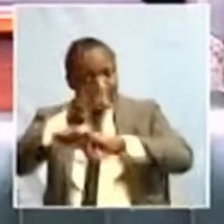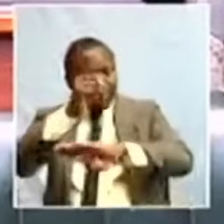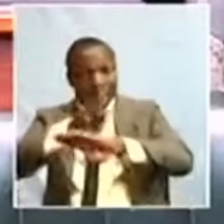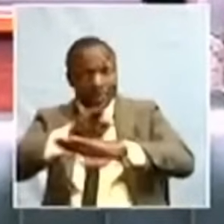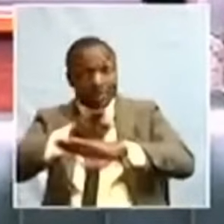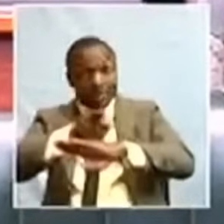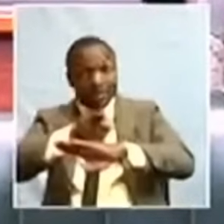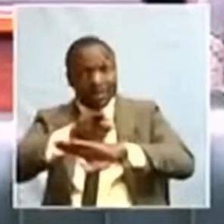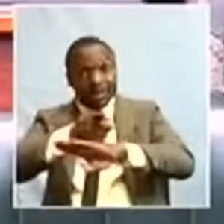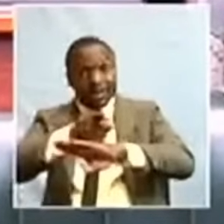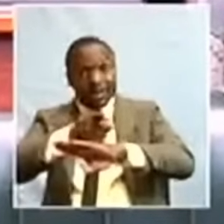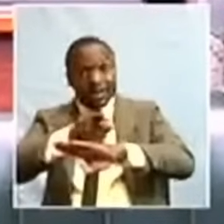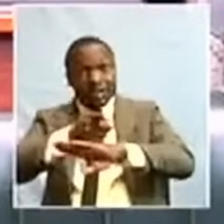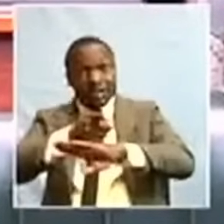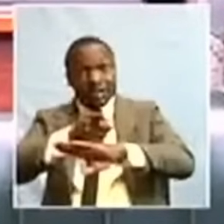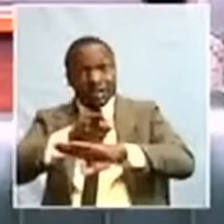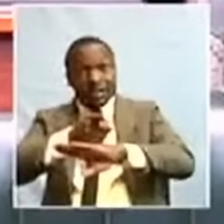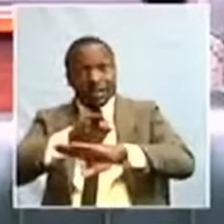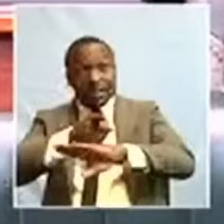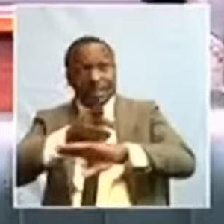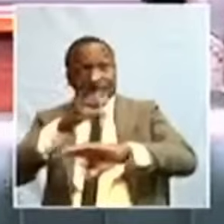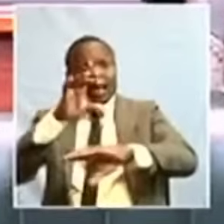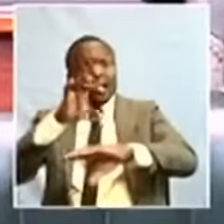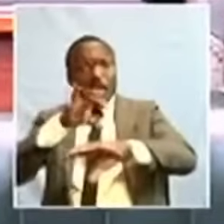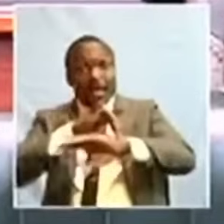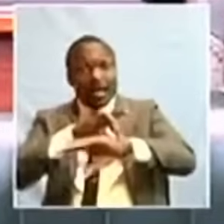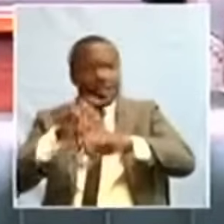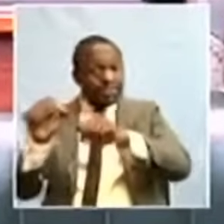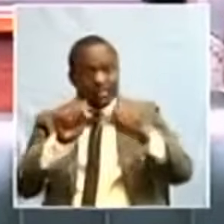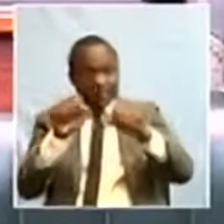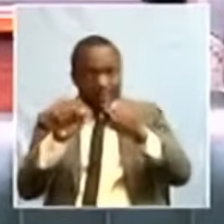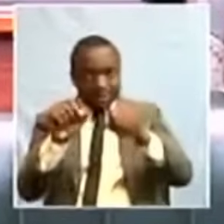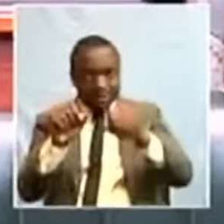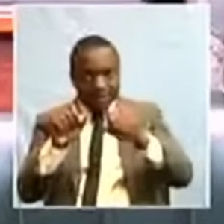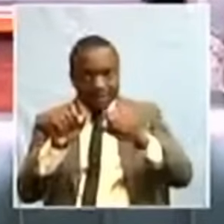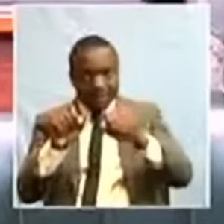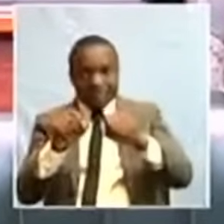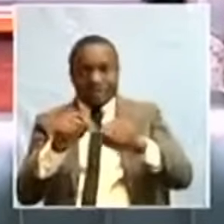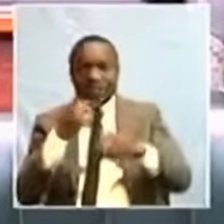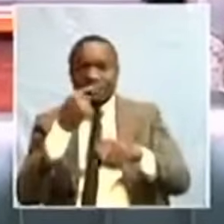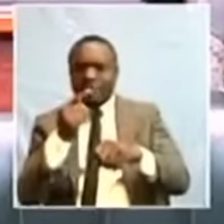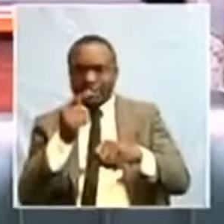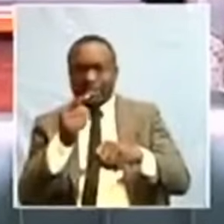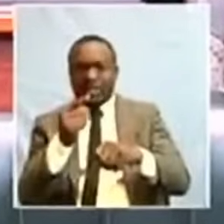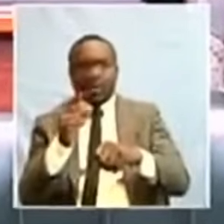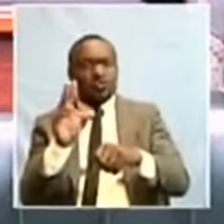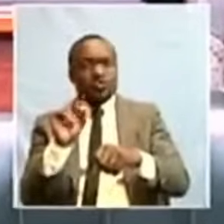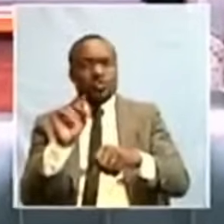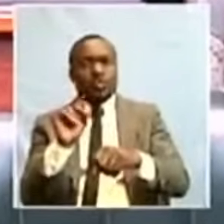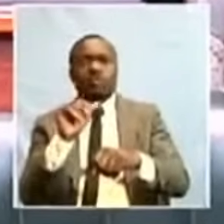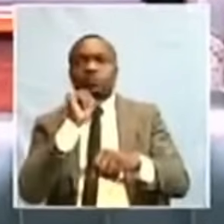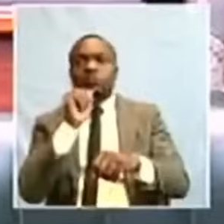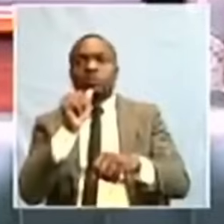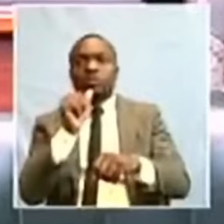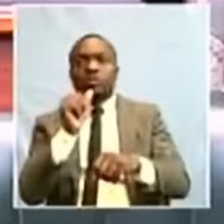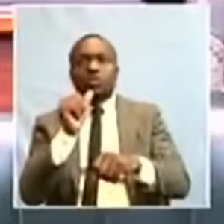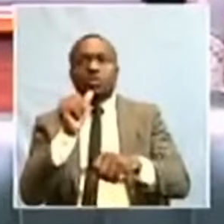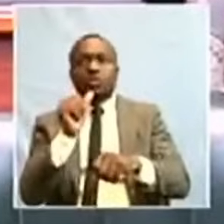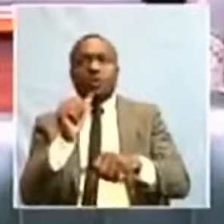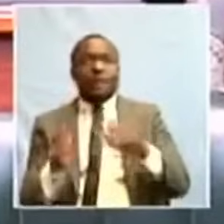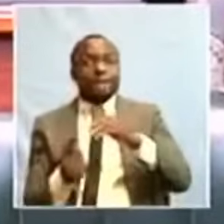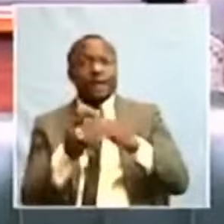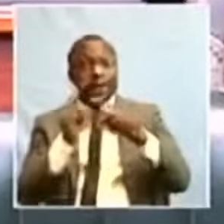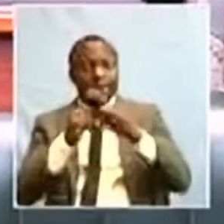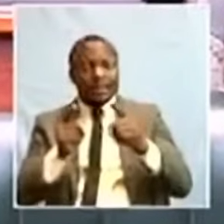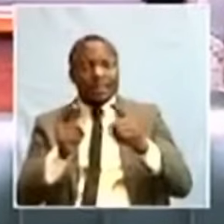tsunami. I think those that watched. And by the end of the day, they said, okay, it won't come. But they had an earthquake,